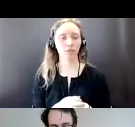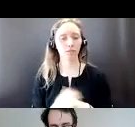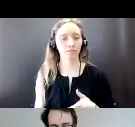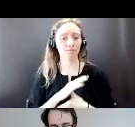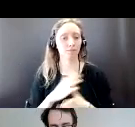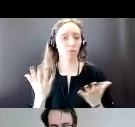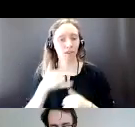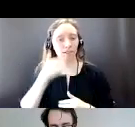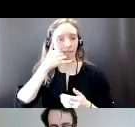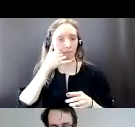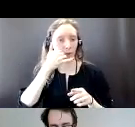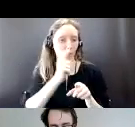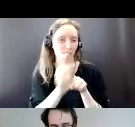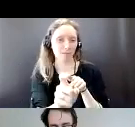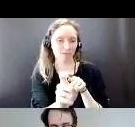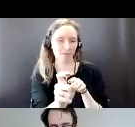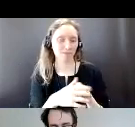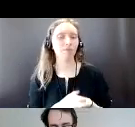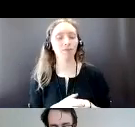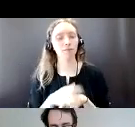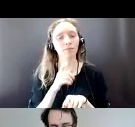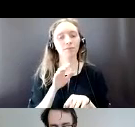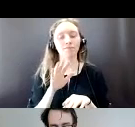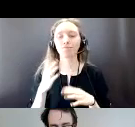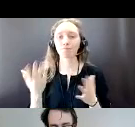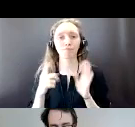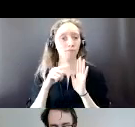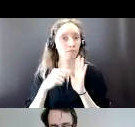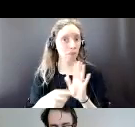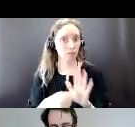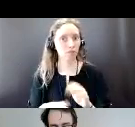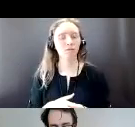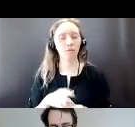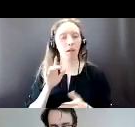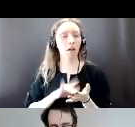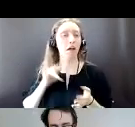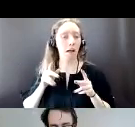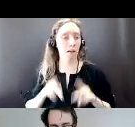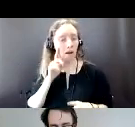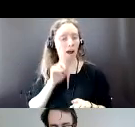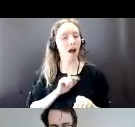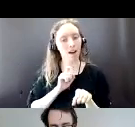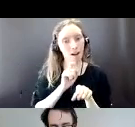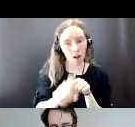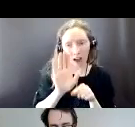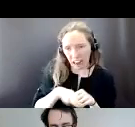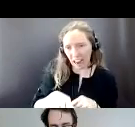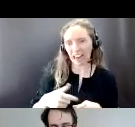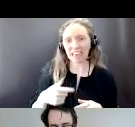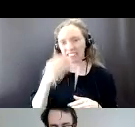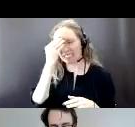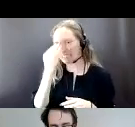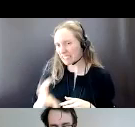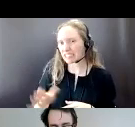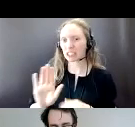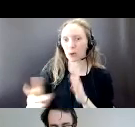They'll call you and tell you that your device is infected, and they